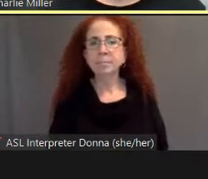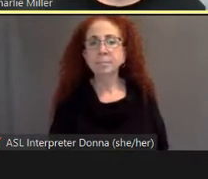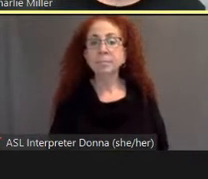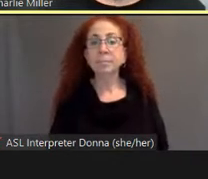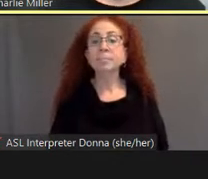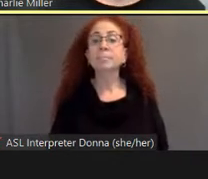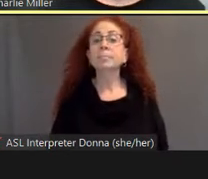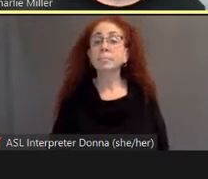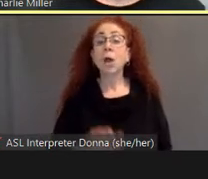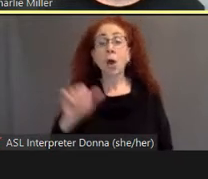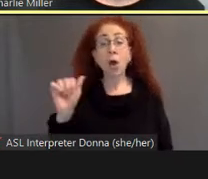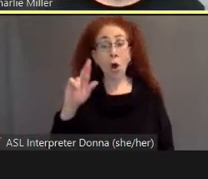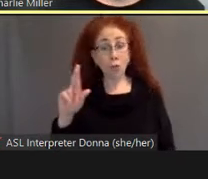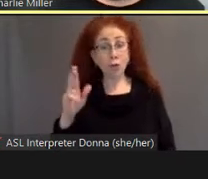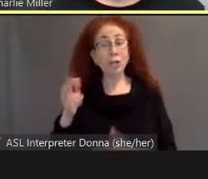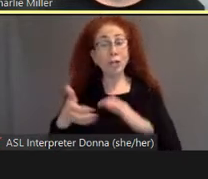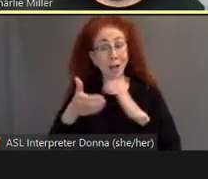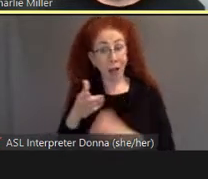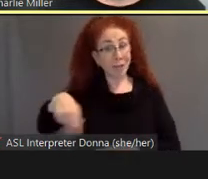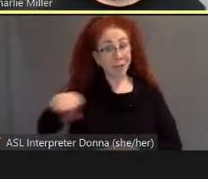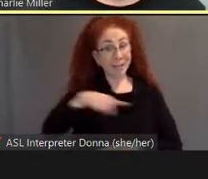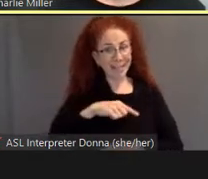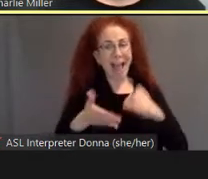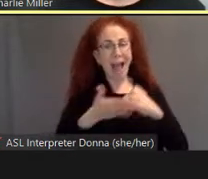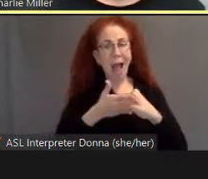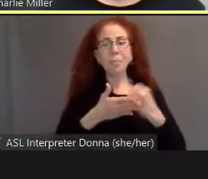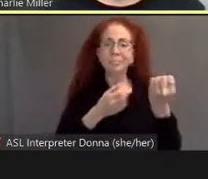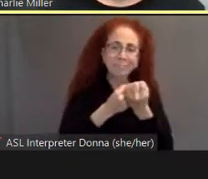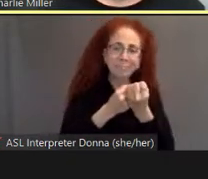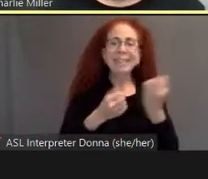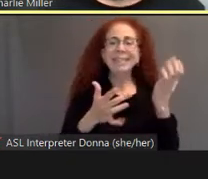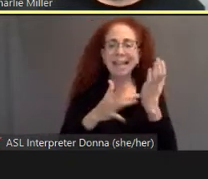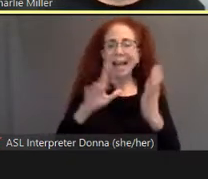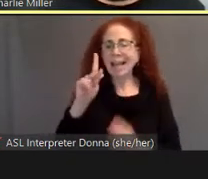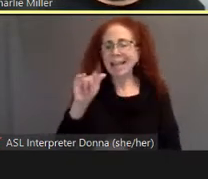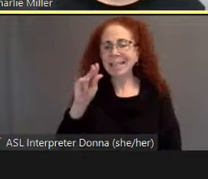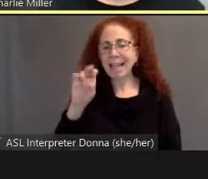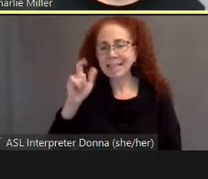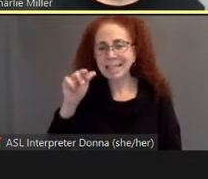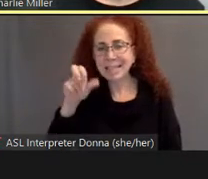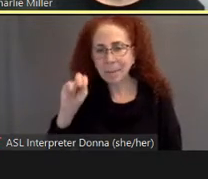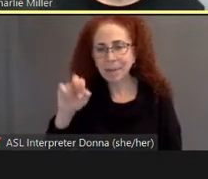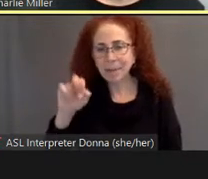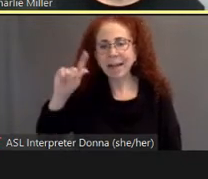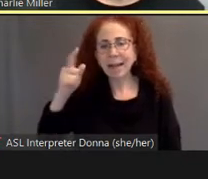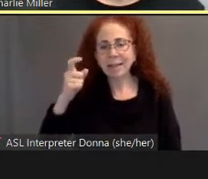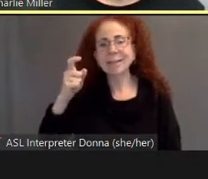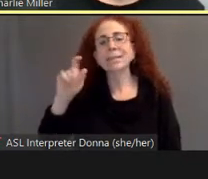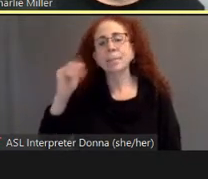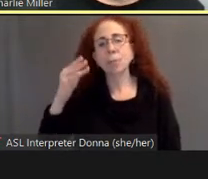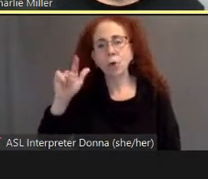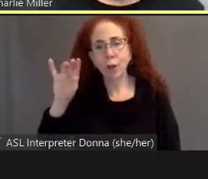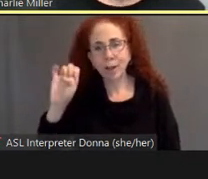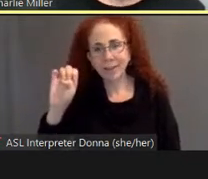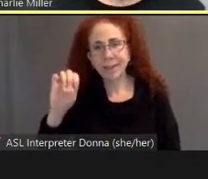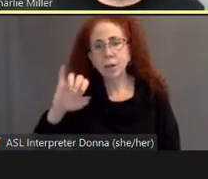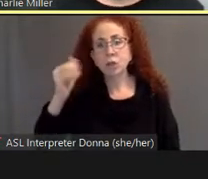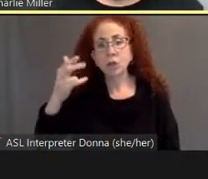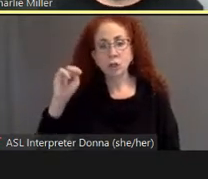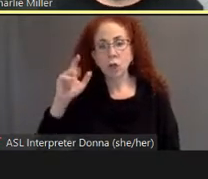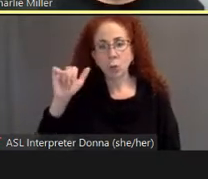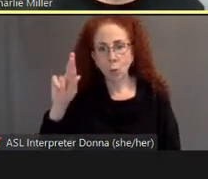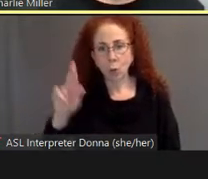joined by my Outreach colleagues assisting with tech, Katie Sampson, Alex Boyle, and John